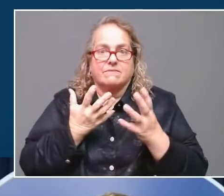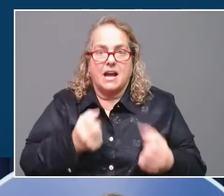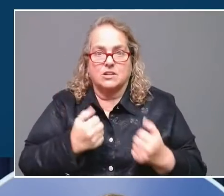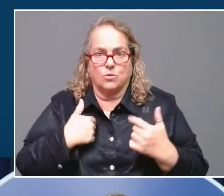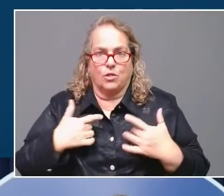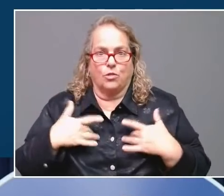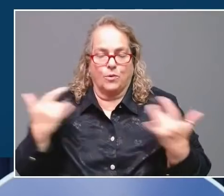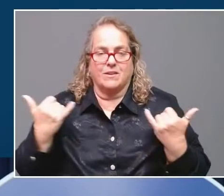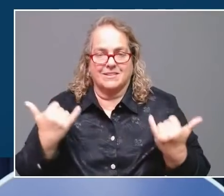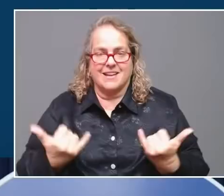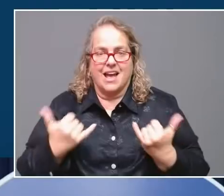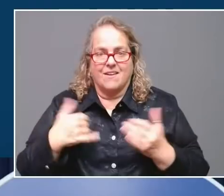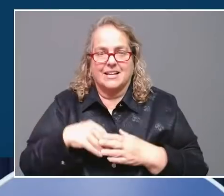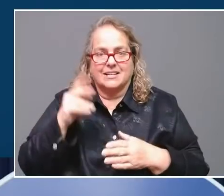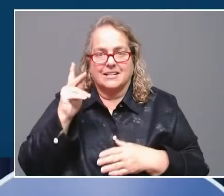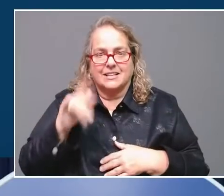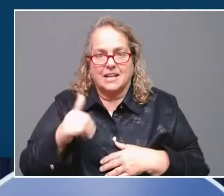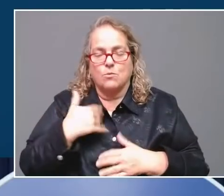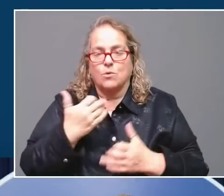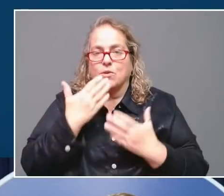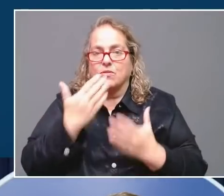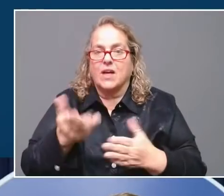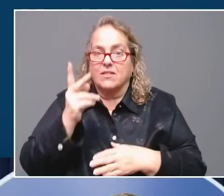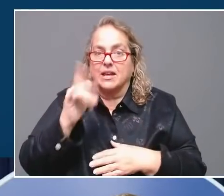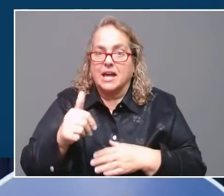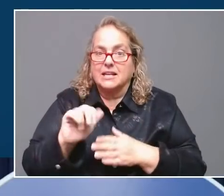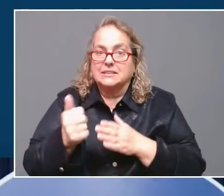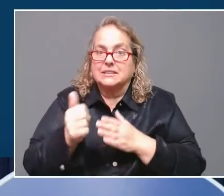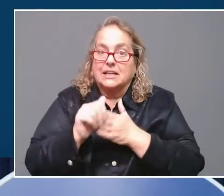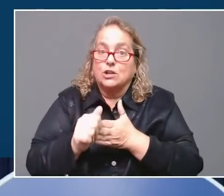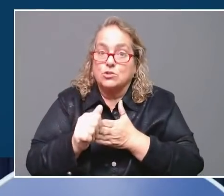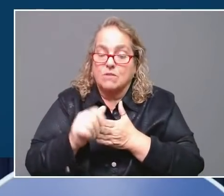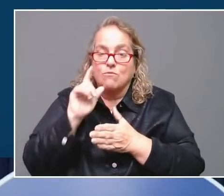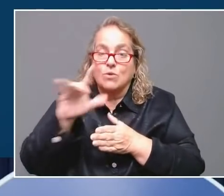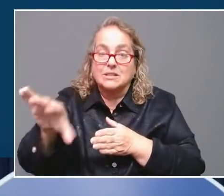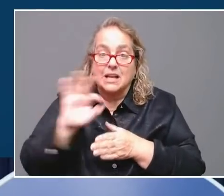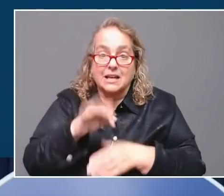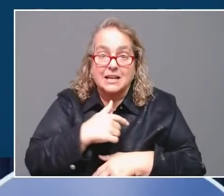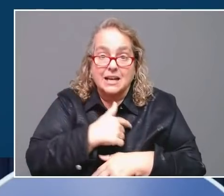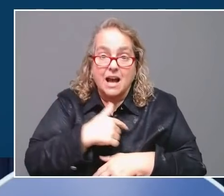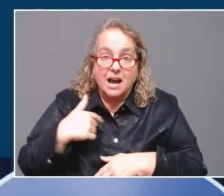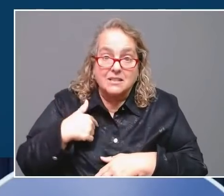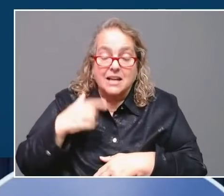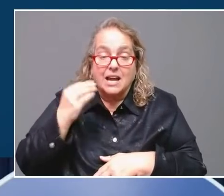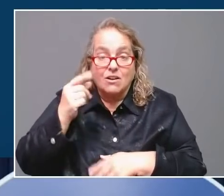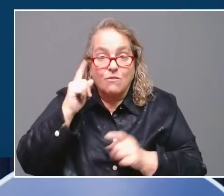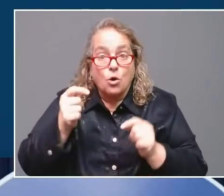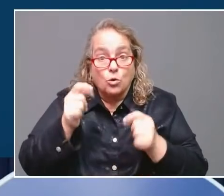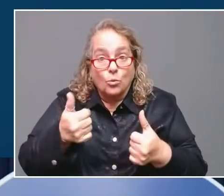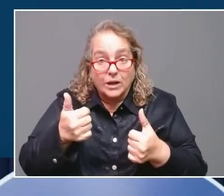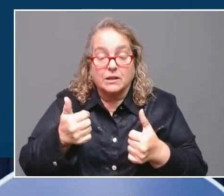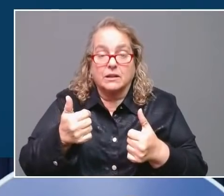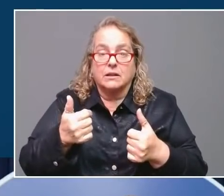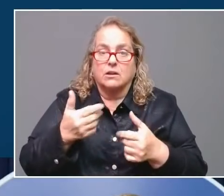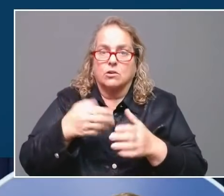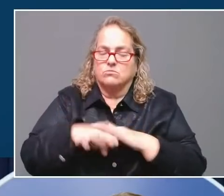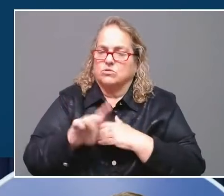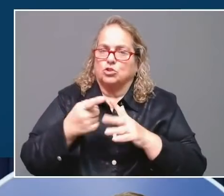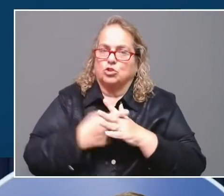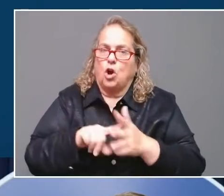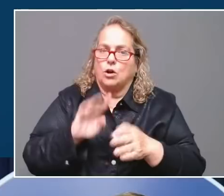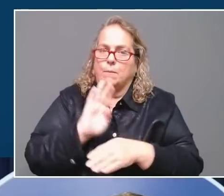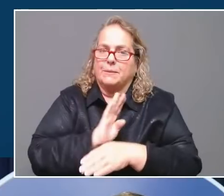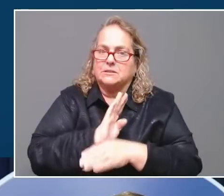Kentucky. I want to thank the company's leadership for selecting us and for quickly coming online to create good, strong jobs for